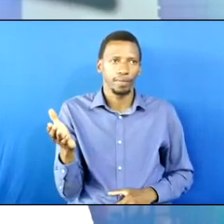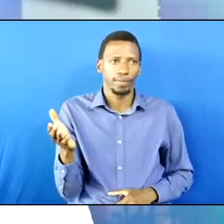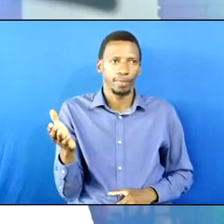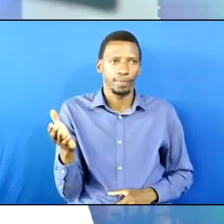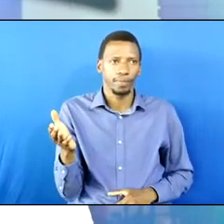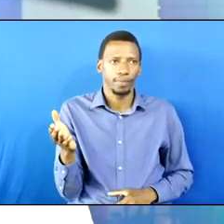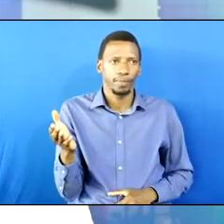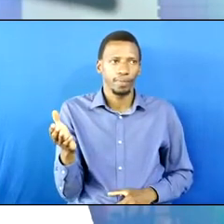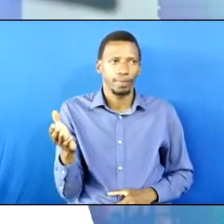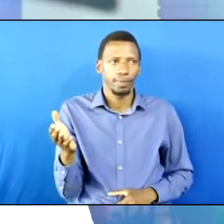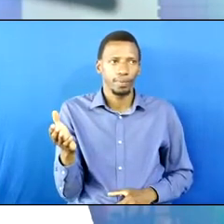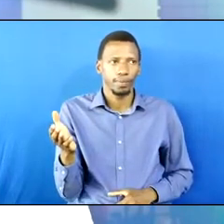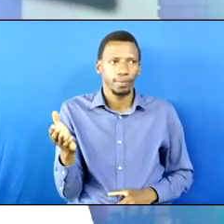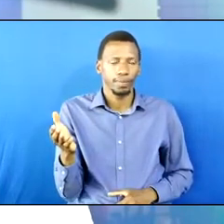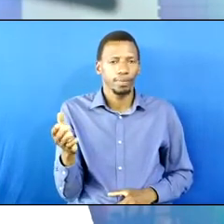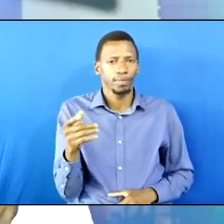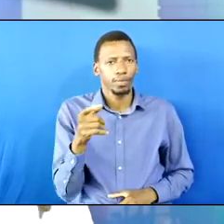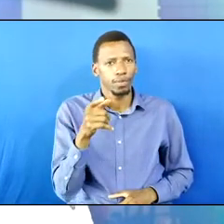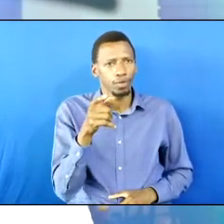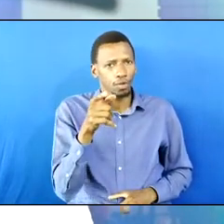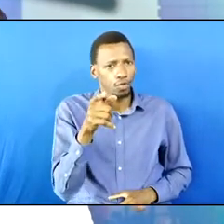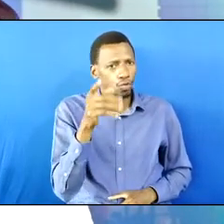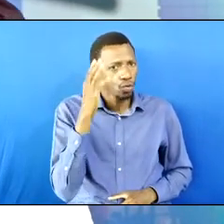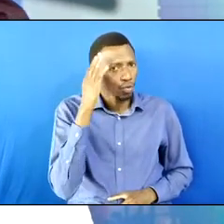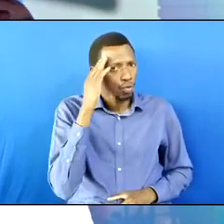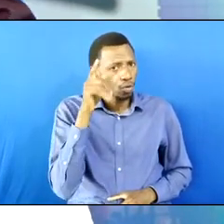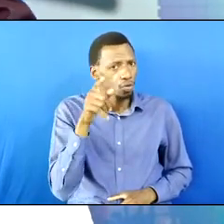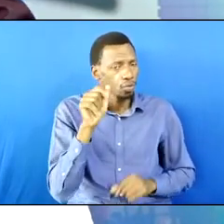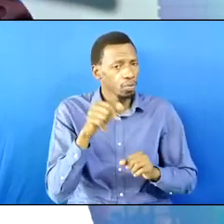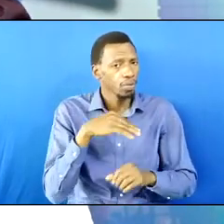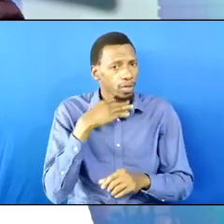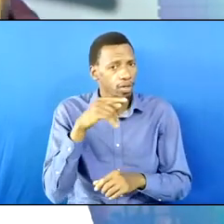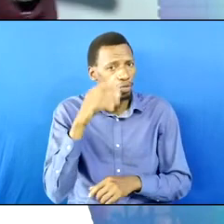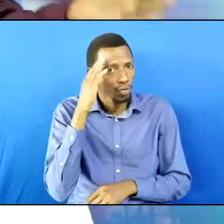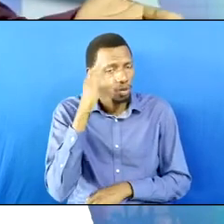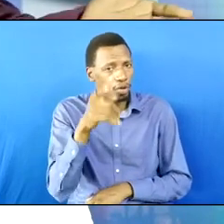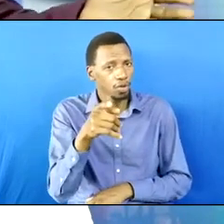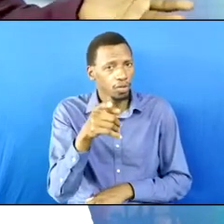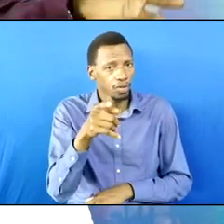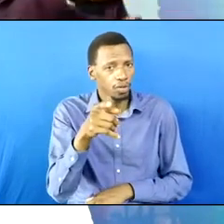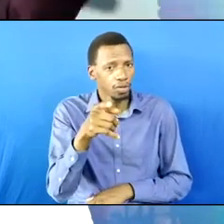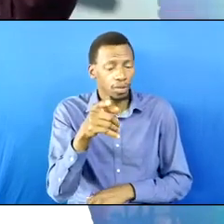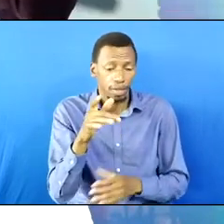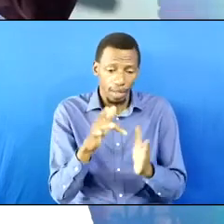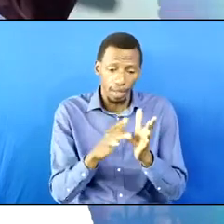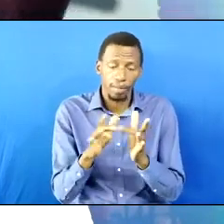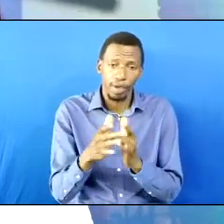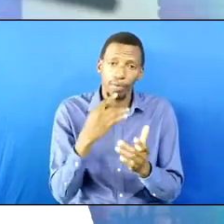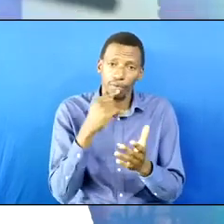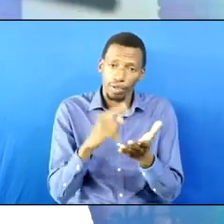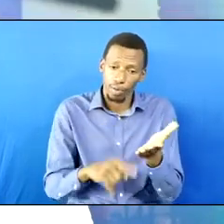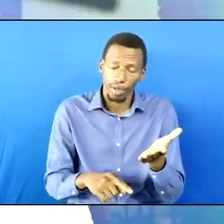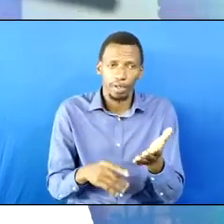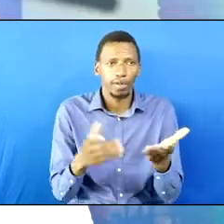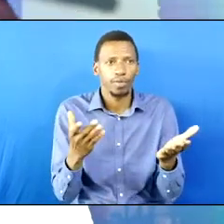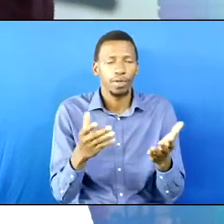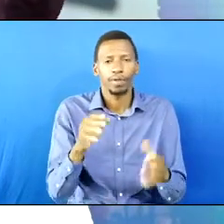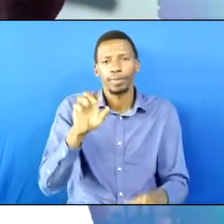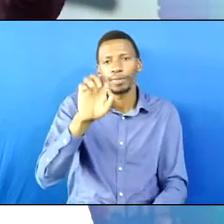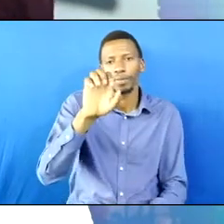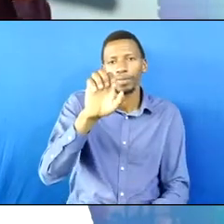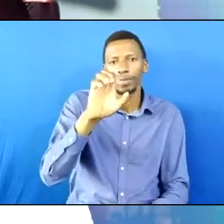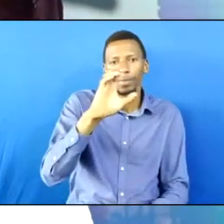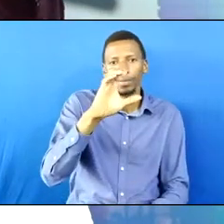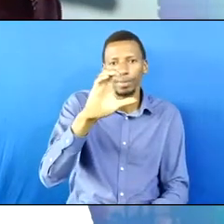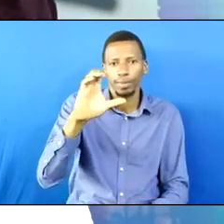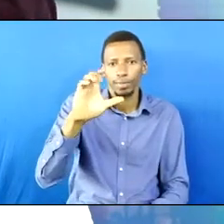I see somebody's like agonizing. Do you know that you are going to die? The Bible says, that's the book of Ecclesiastes